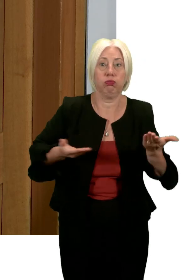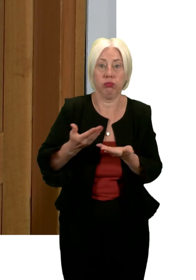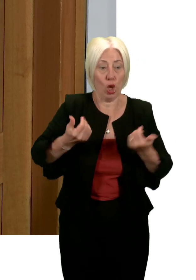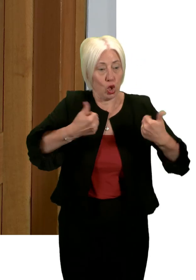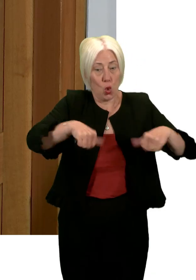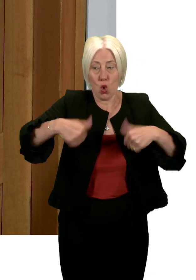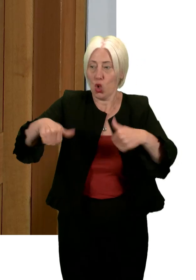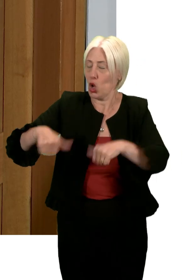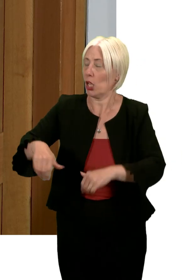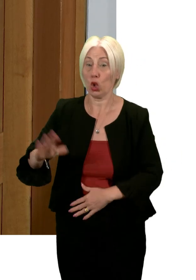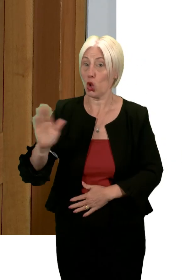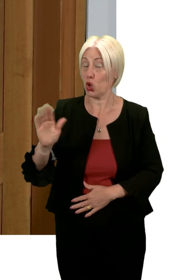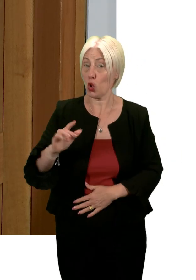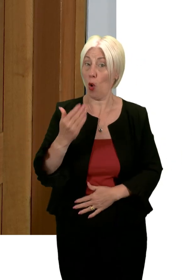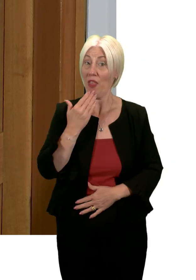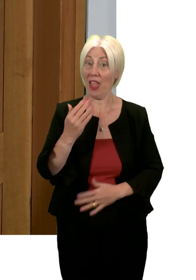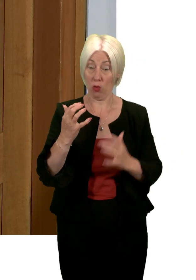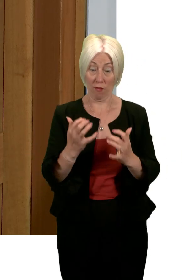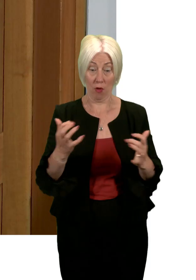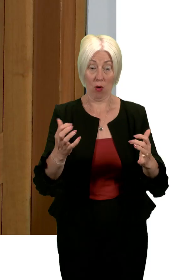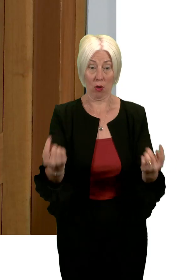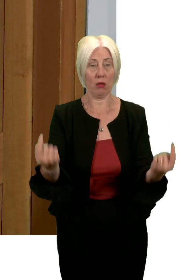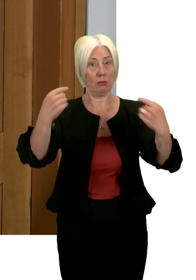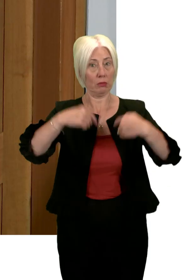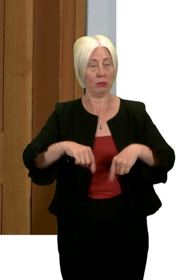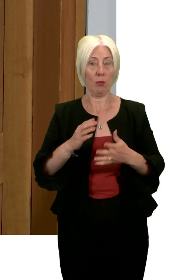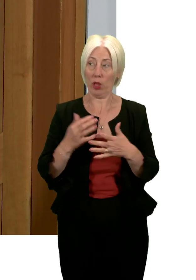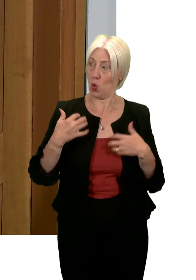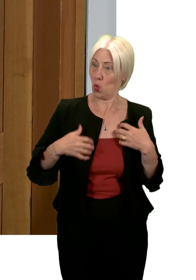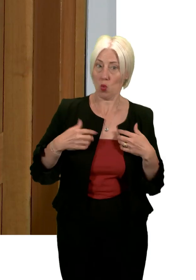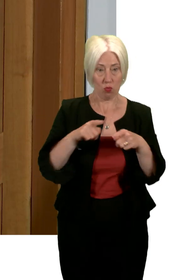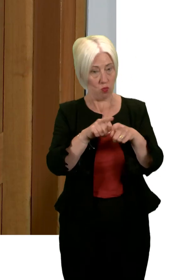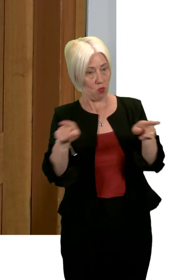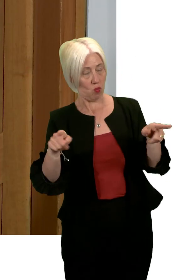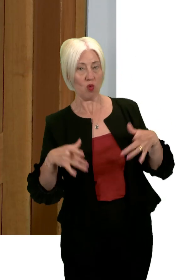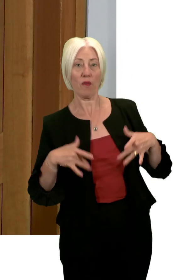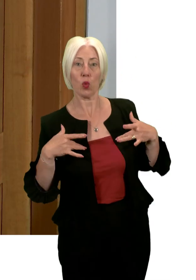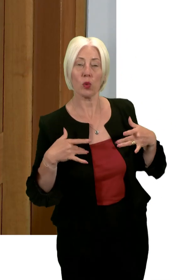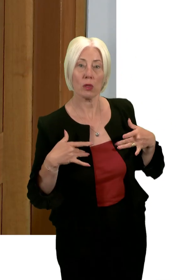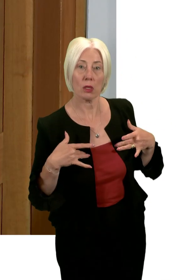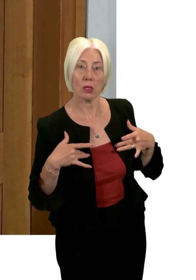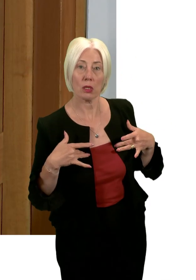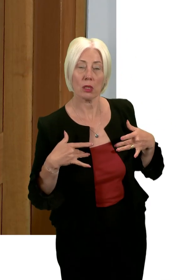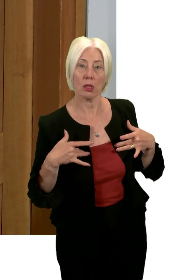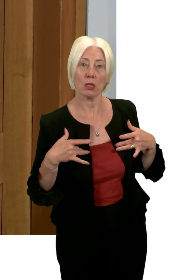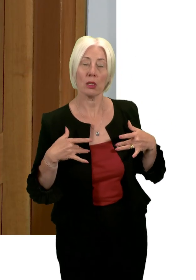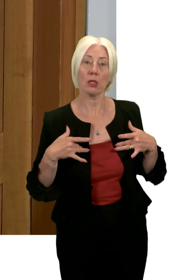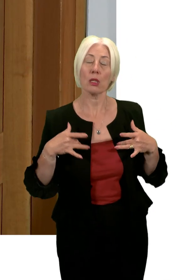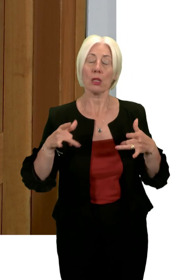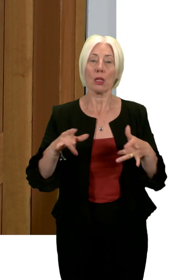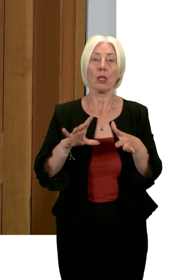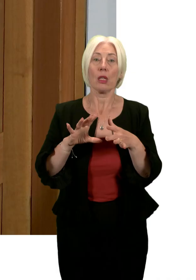think, thank you to all the audience for turning up. I'm looking forward to hear your views. It's, that relationship